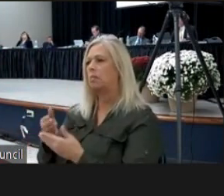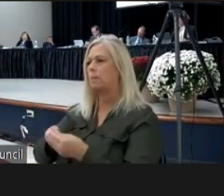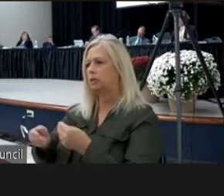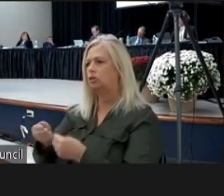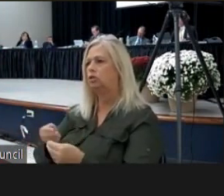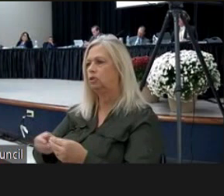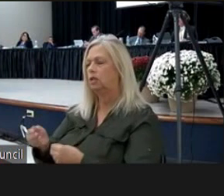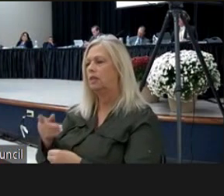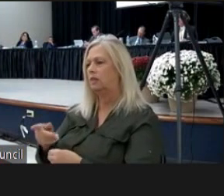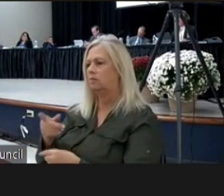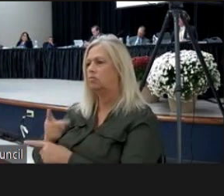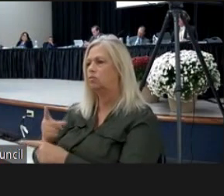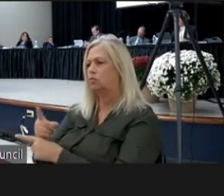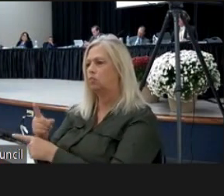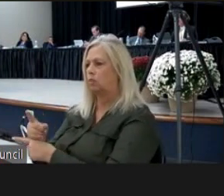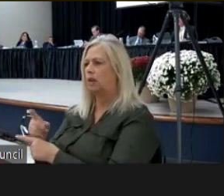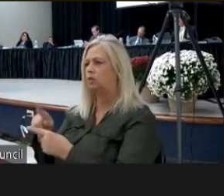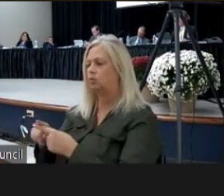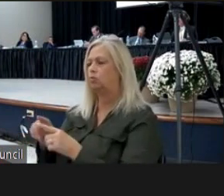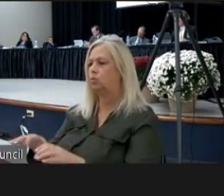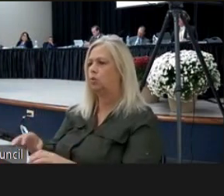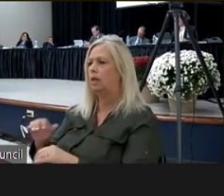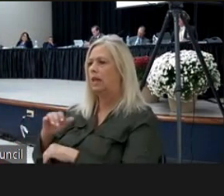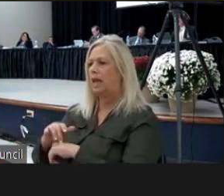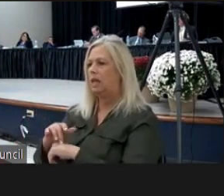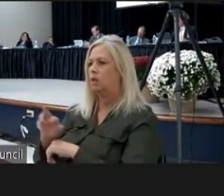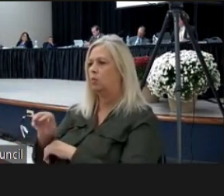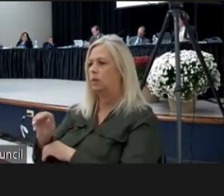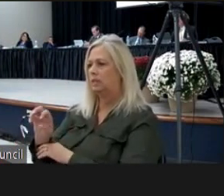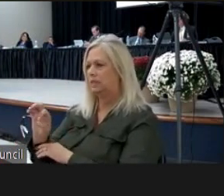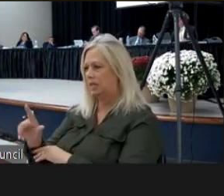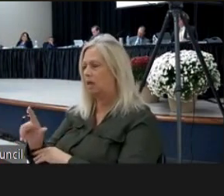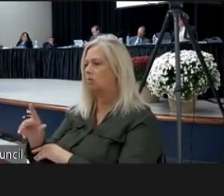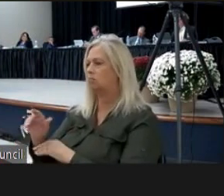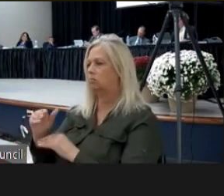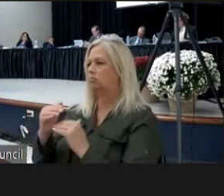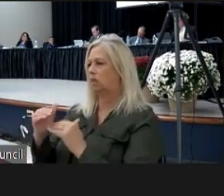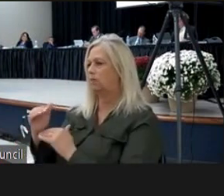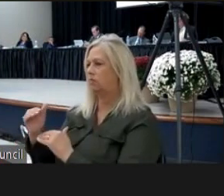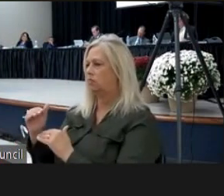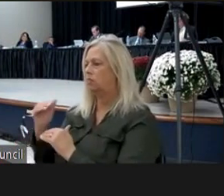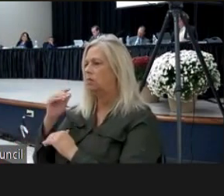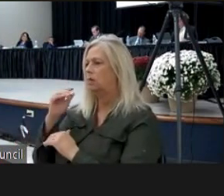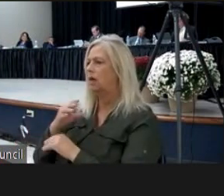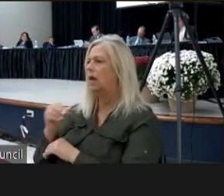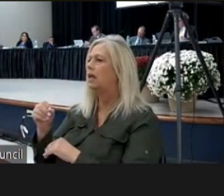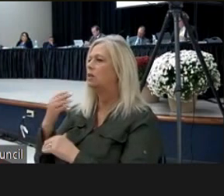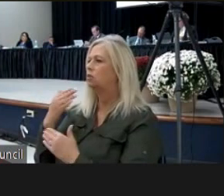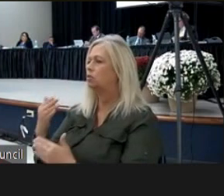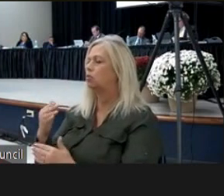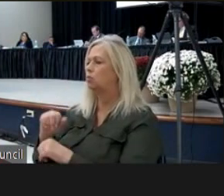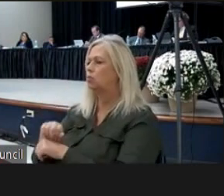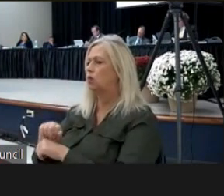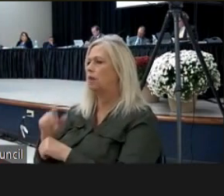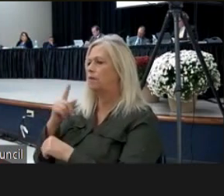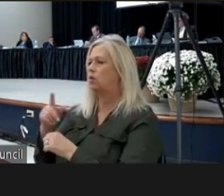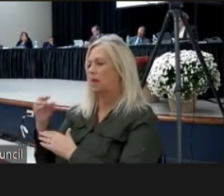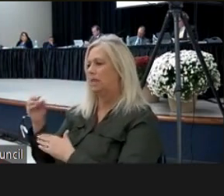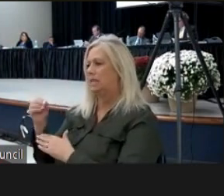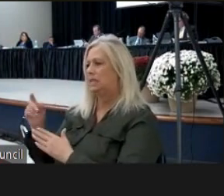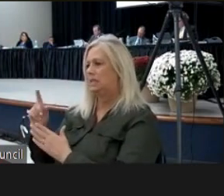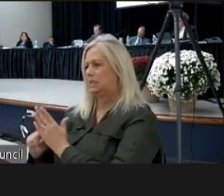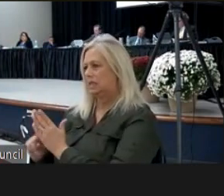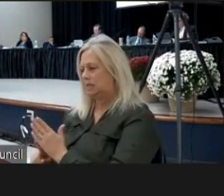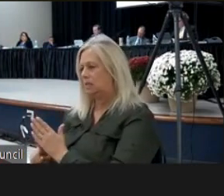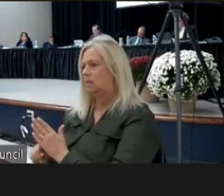right stuff to be done at the retail level earlier, and also some good work on the exterior design. So we